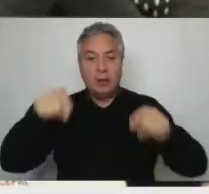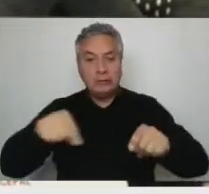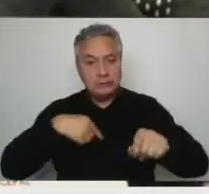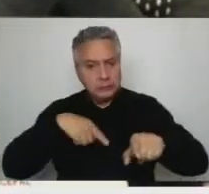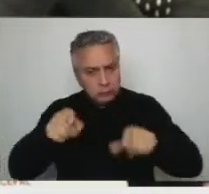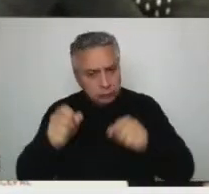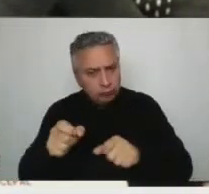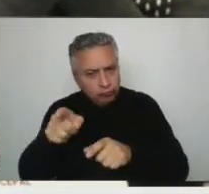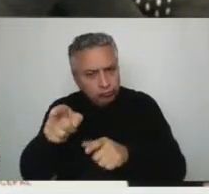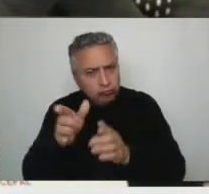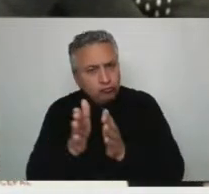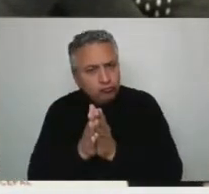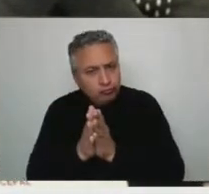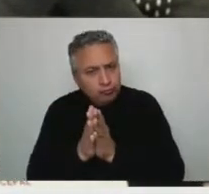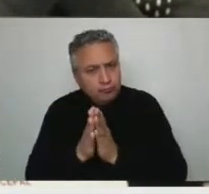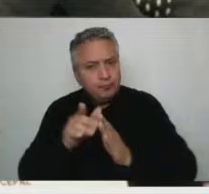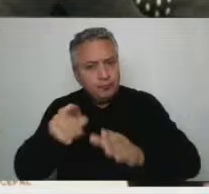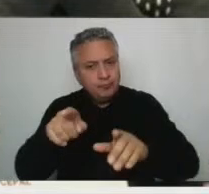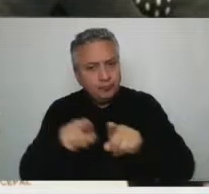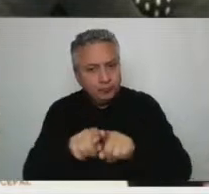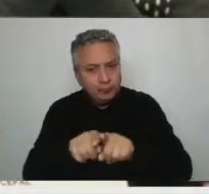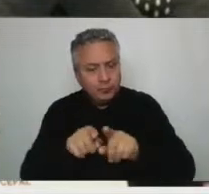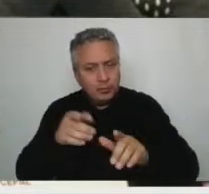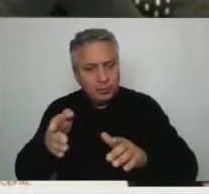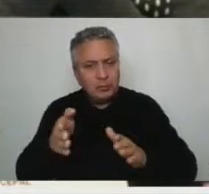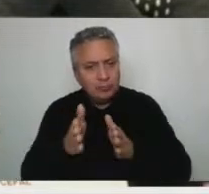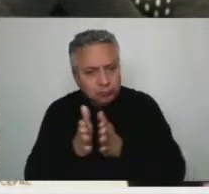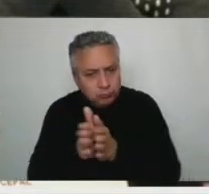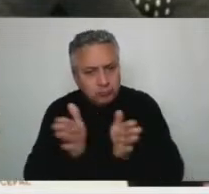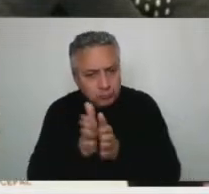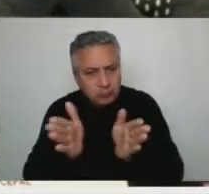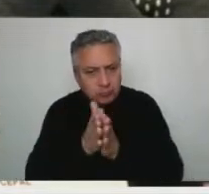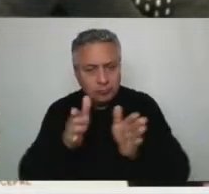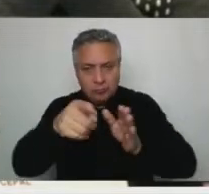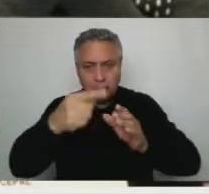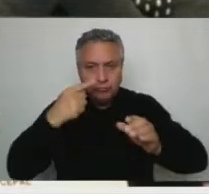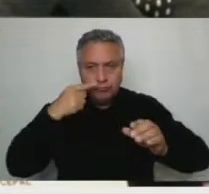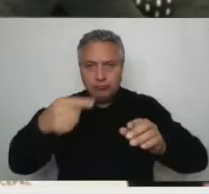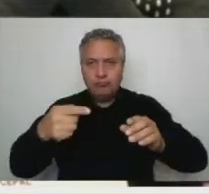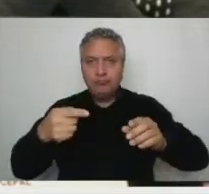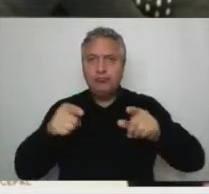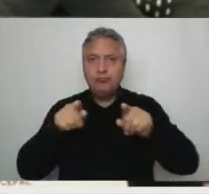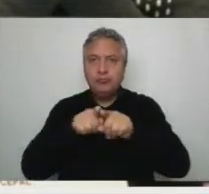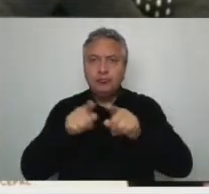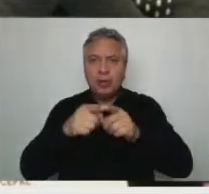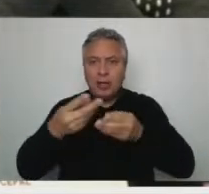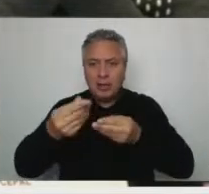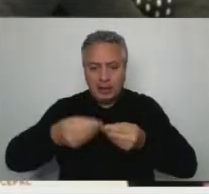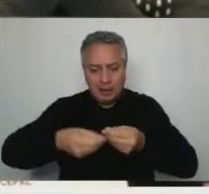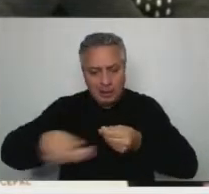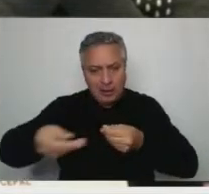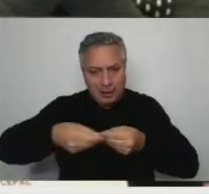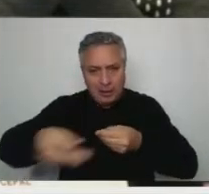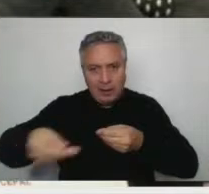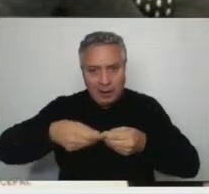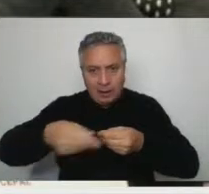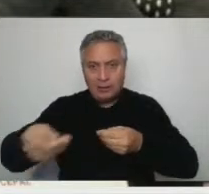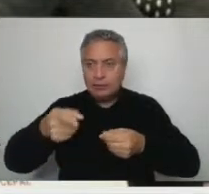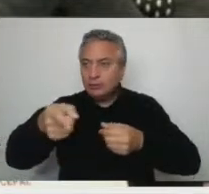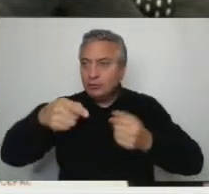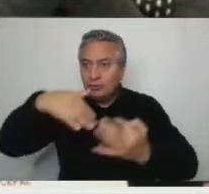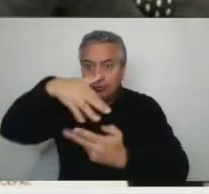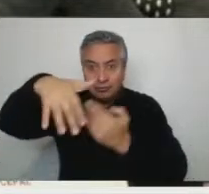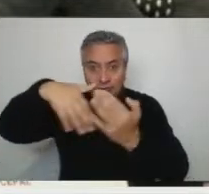graph in which the lowering social expenditure was translated into worse health outcomes, and